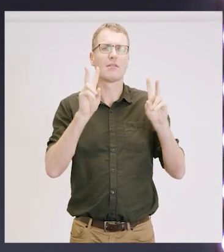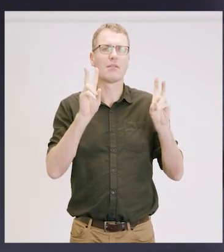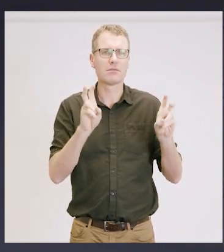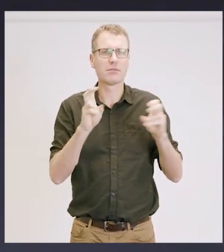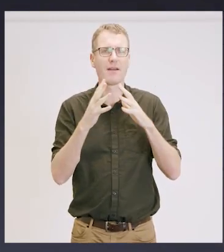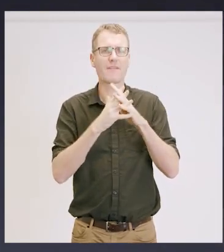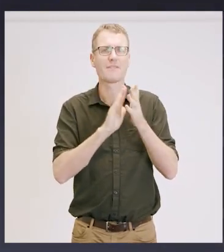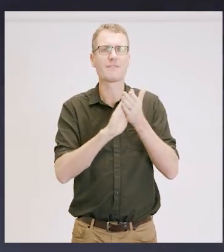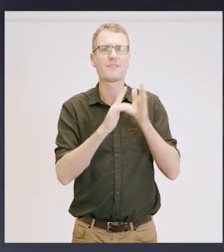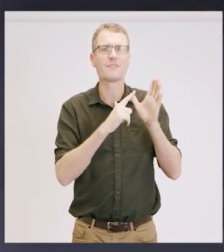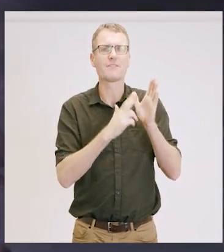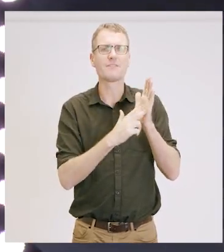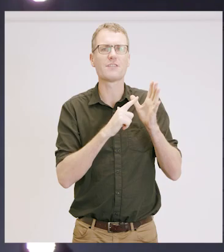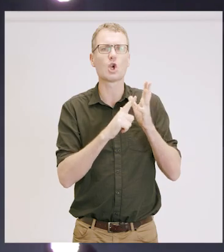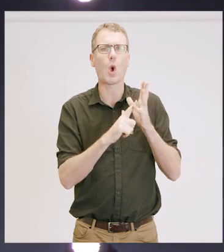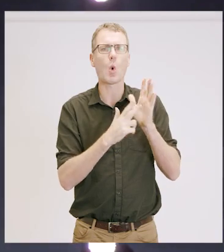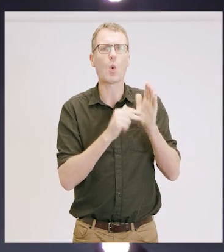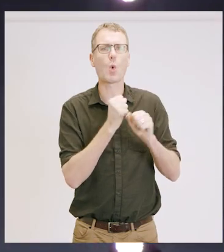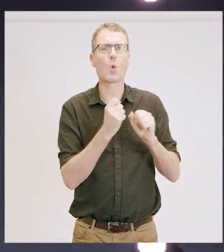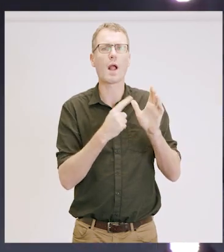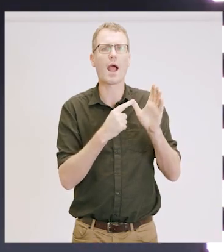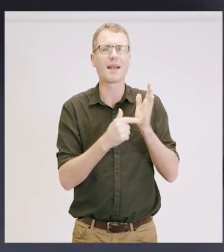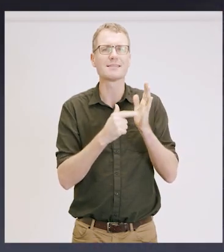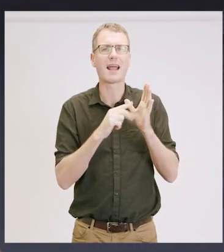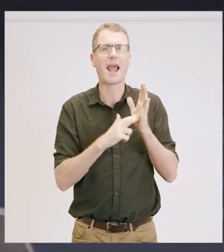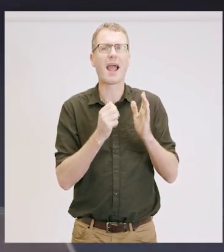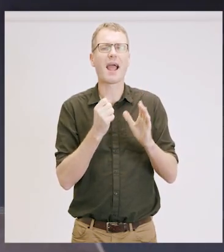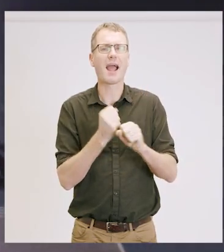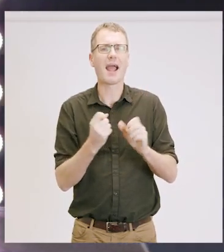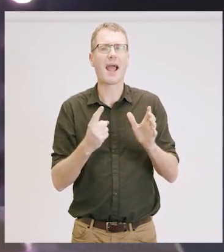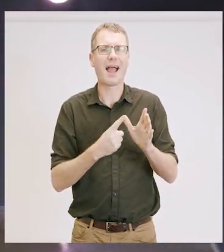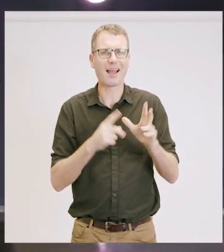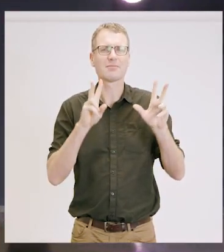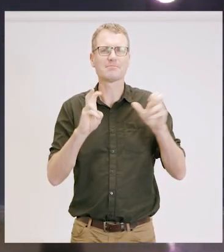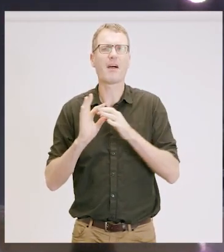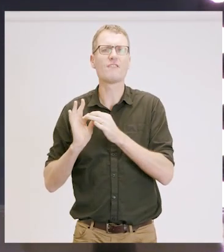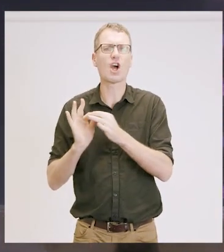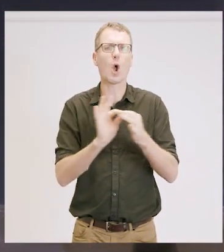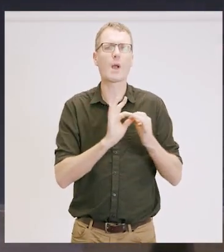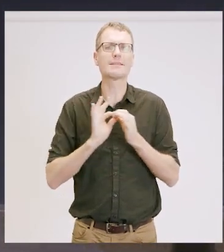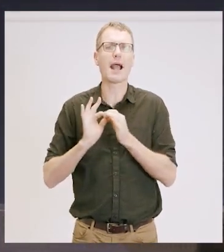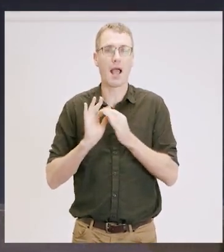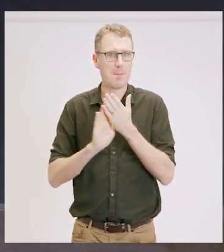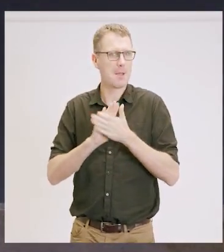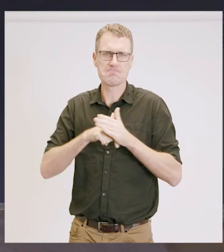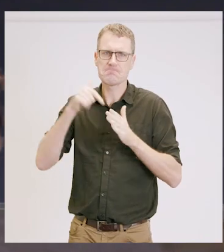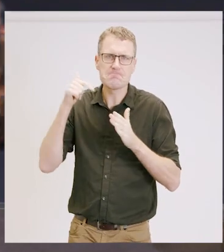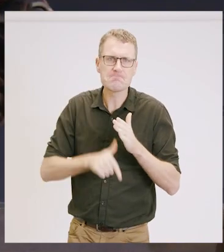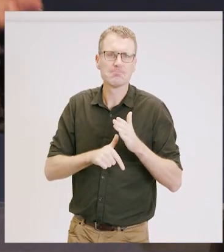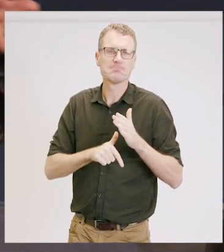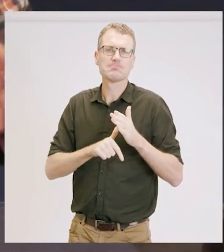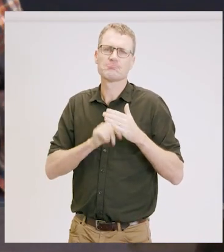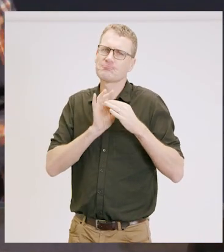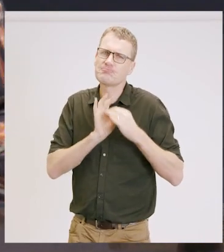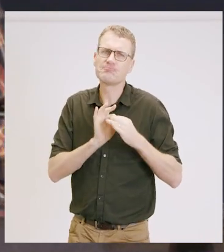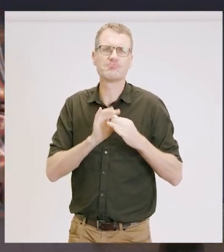And whanongatanga is this deep sense of family. It's not like just mum, dad and the kids, but, you know, even